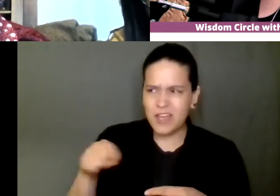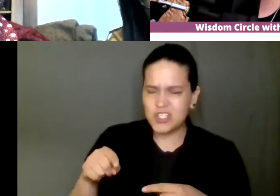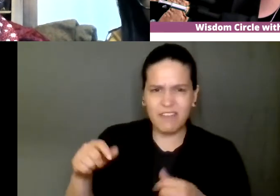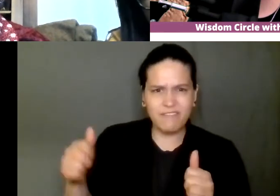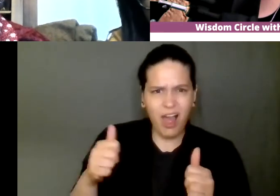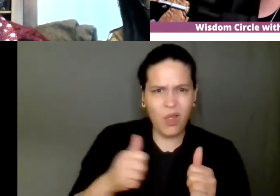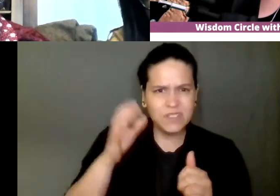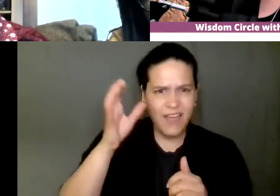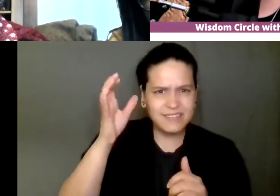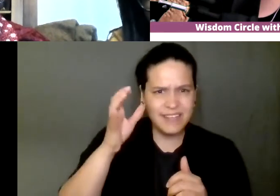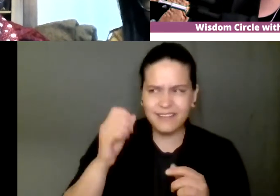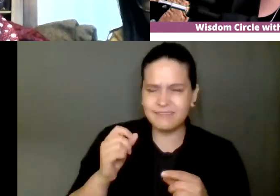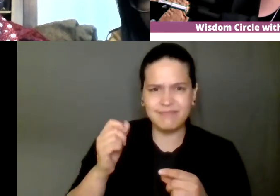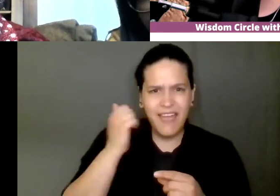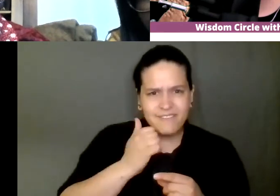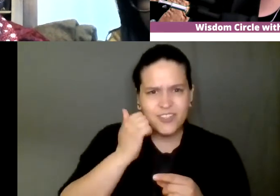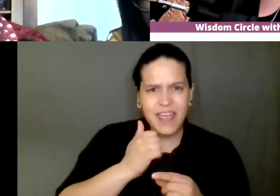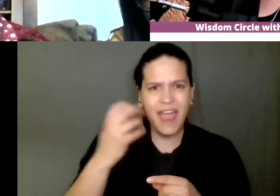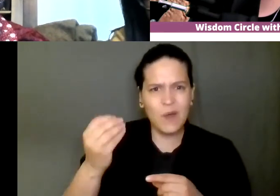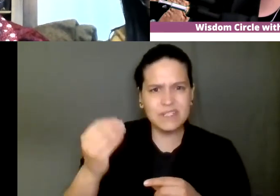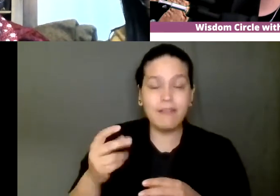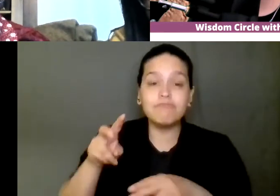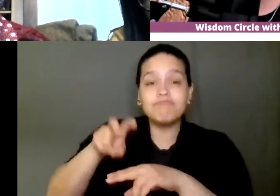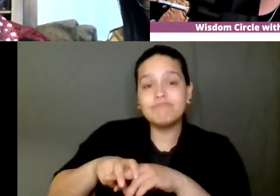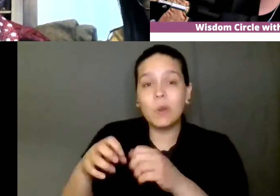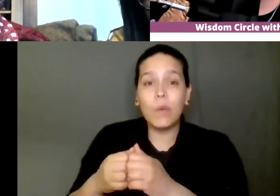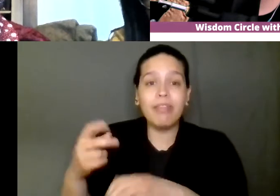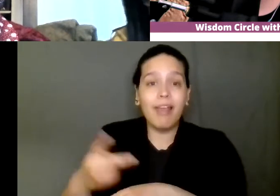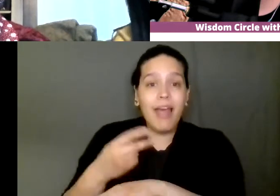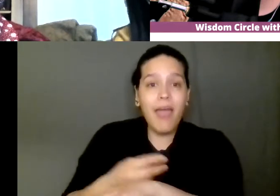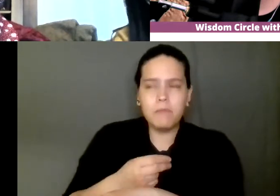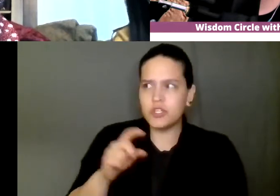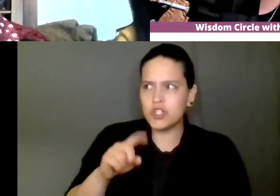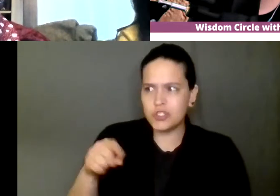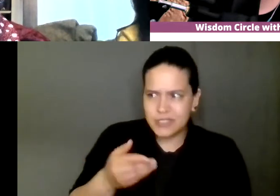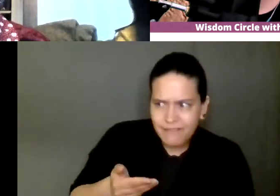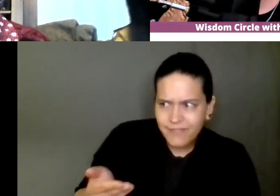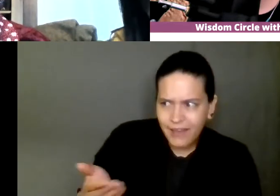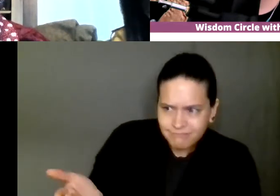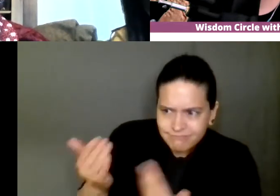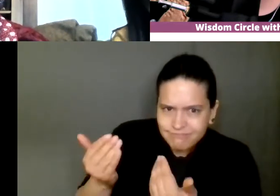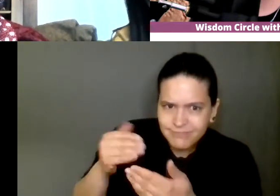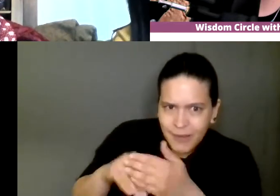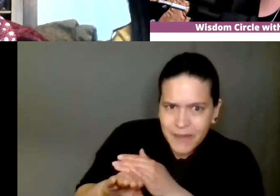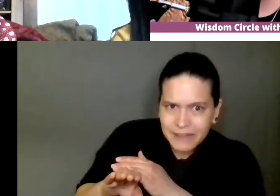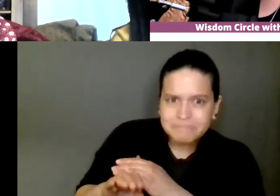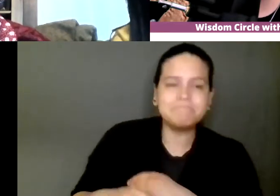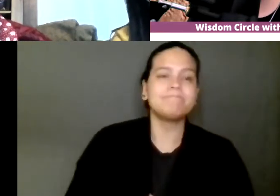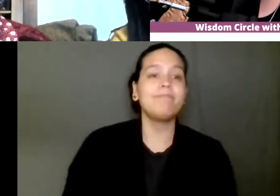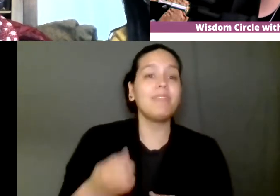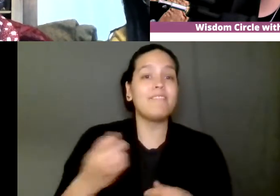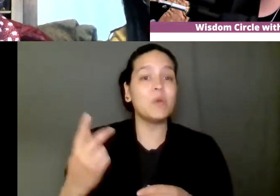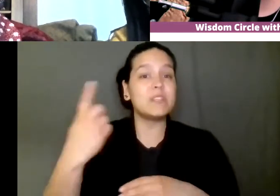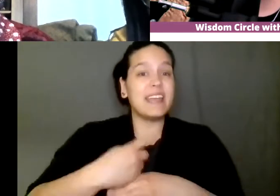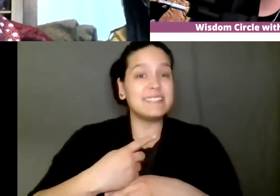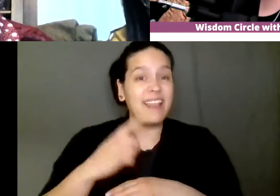cousin and she'll sit outside with this little lamb. We should just invite her in. So I guess a couple of days pass and finally